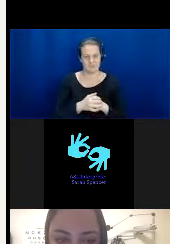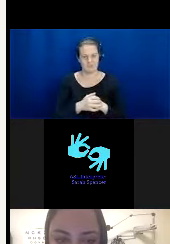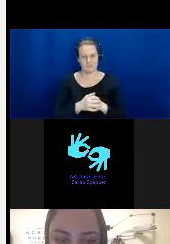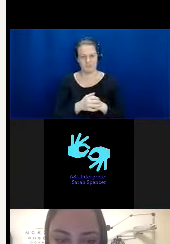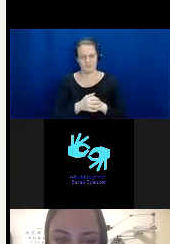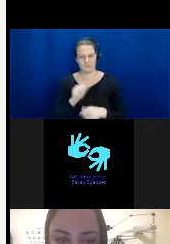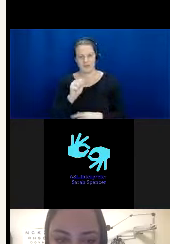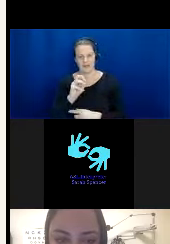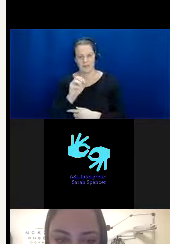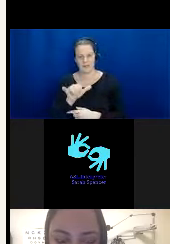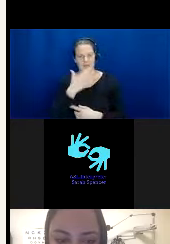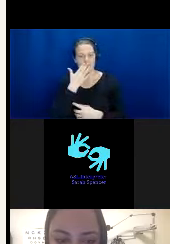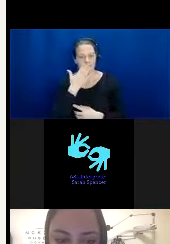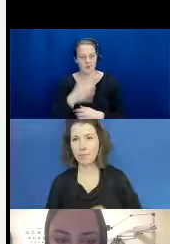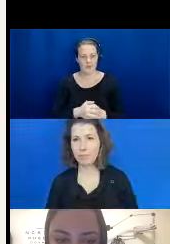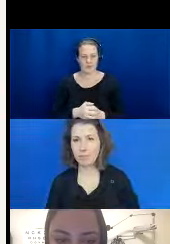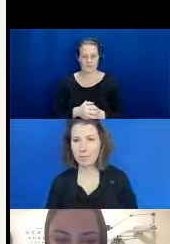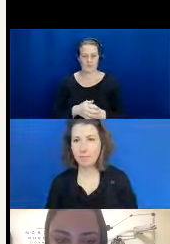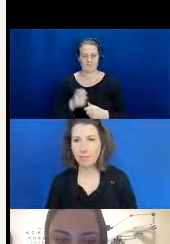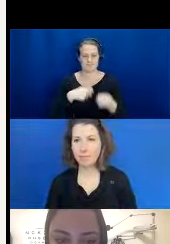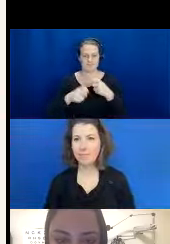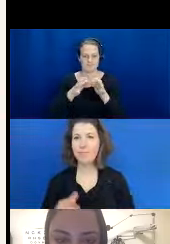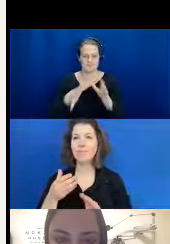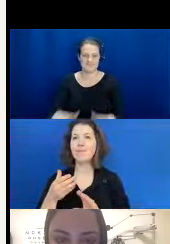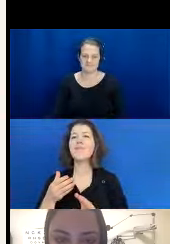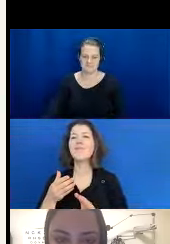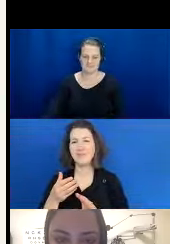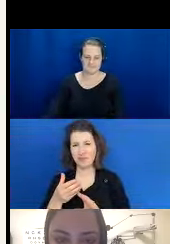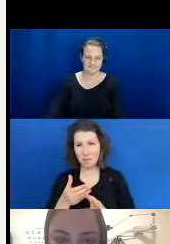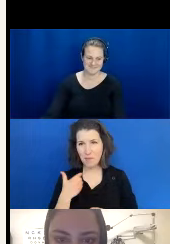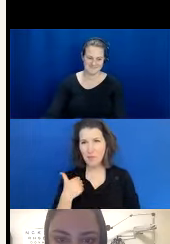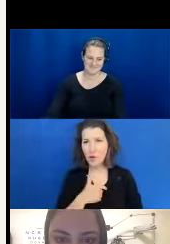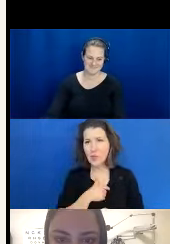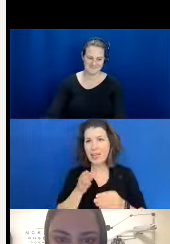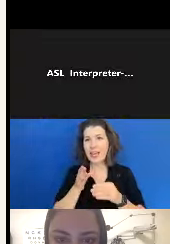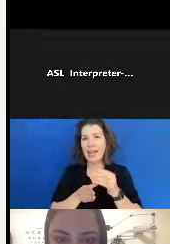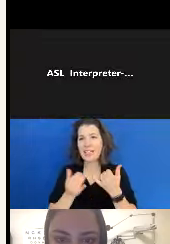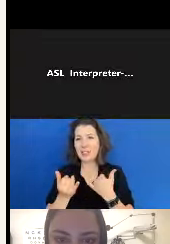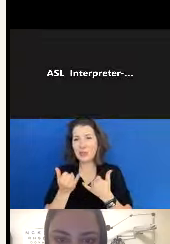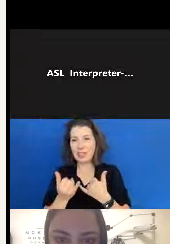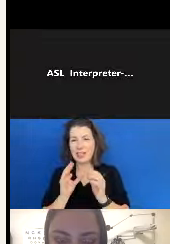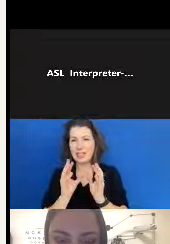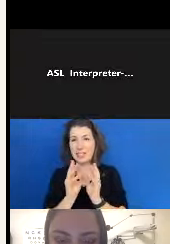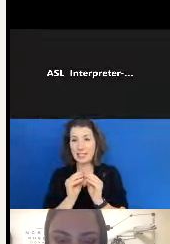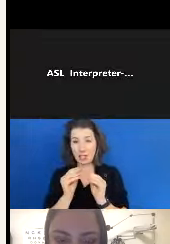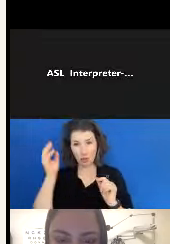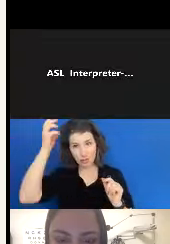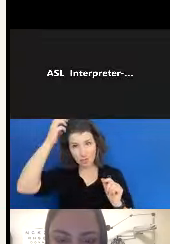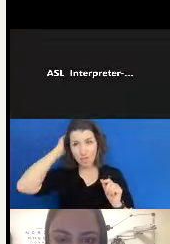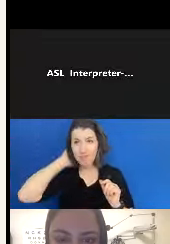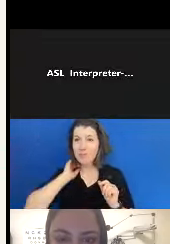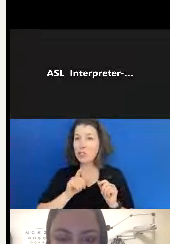Thank you. Before we end today's session, do you have any final thoughts you'd like to share with the audience?